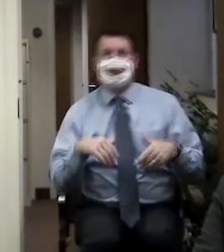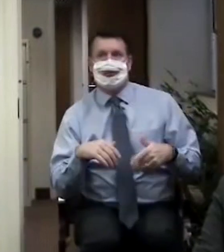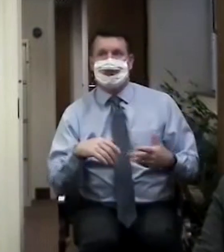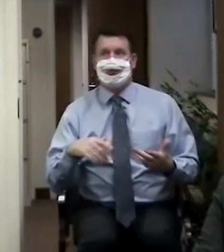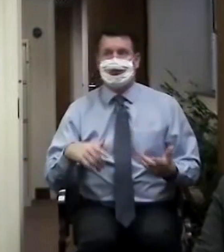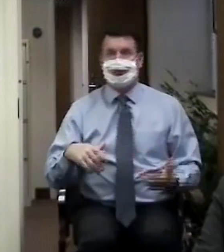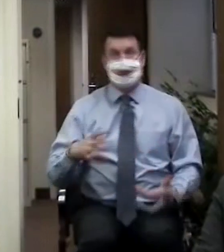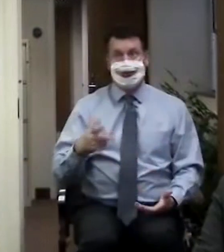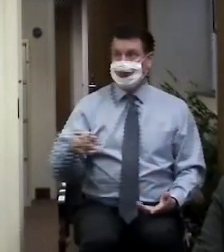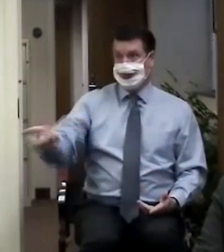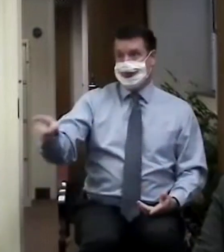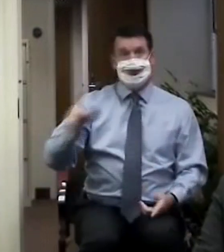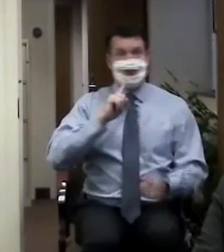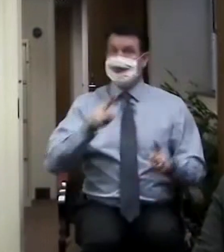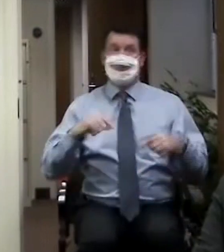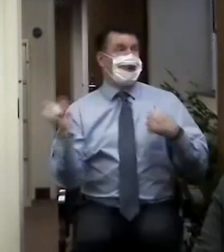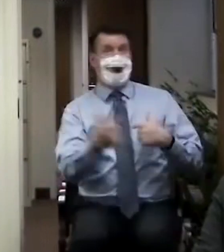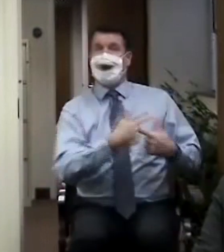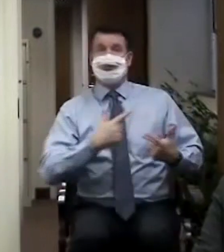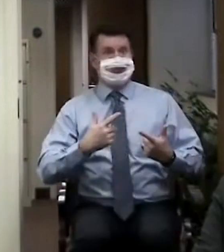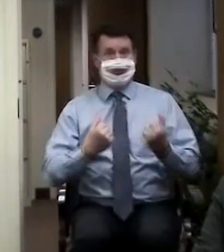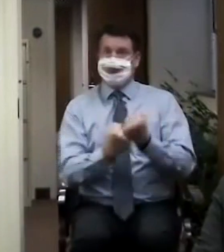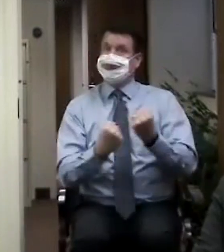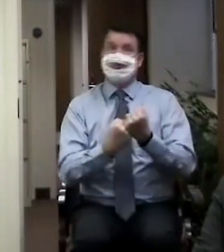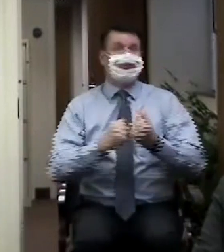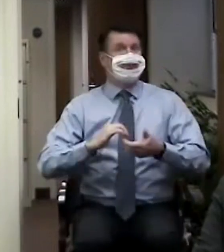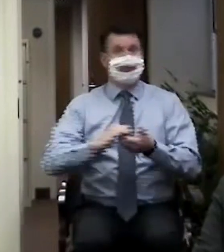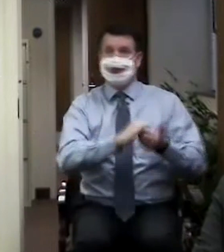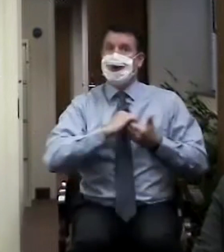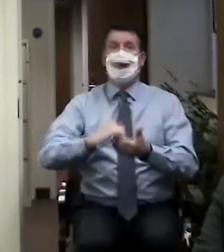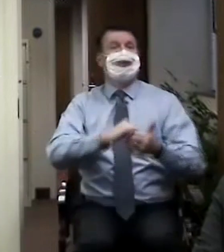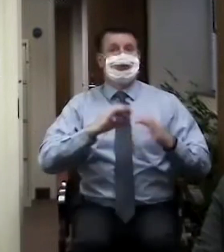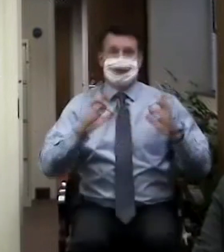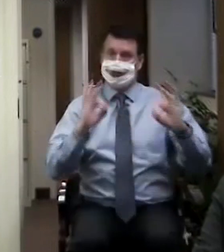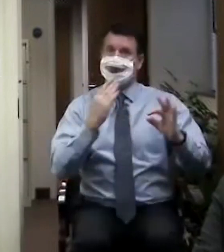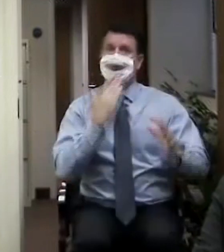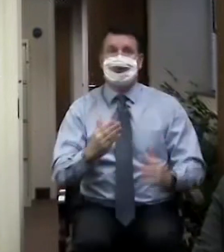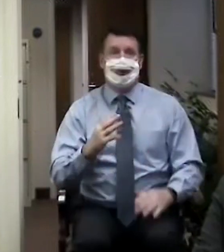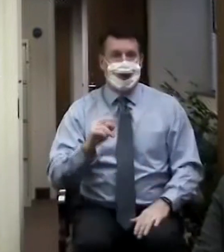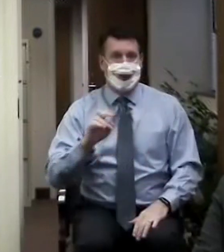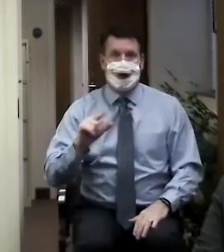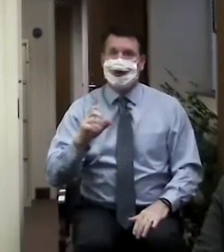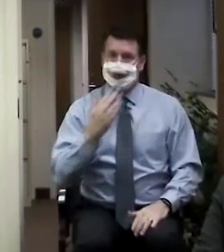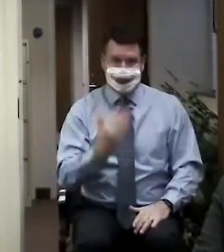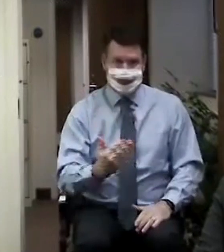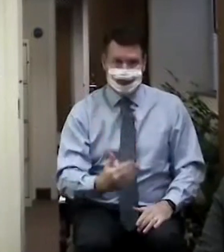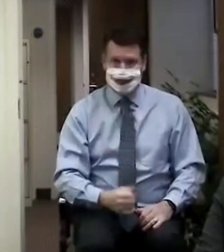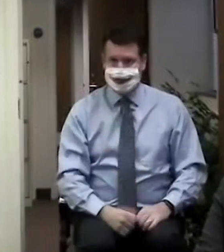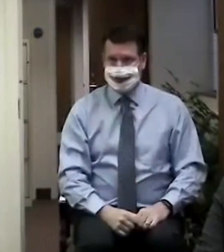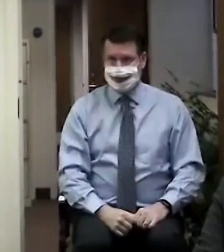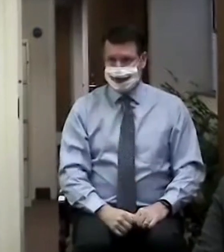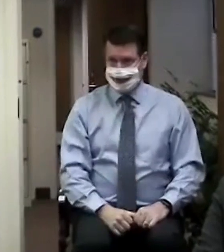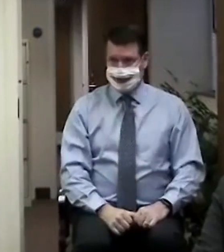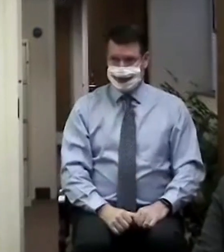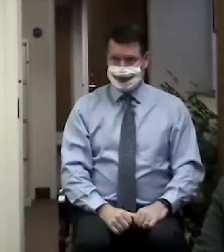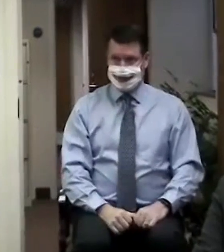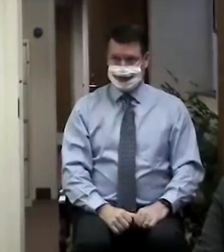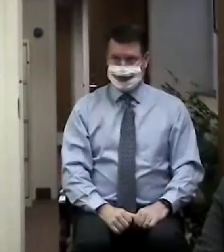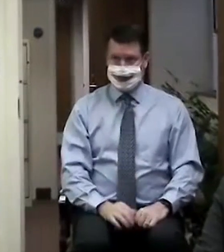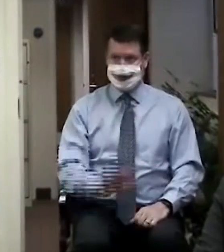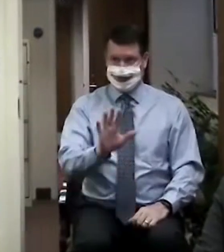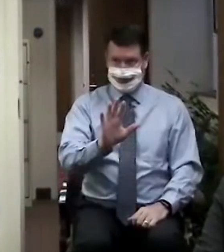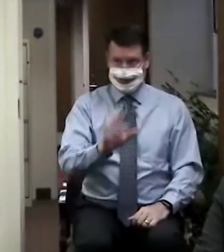them, starting in May rather than waiting till July. People are